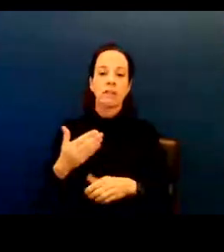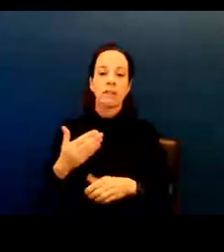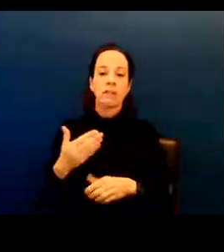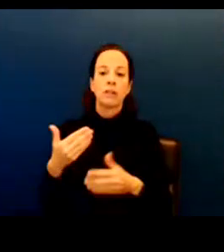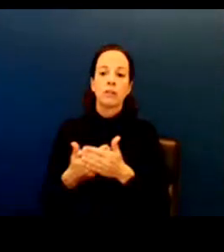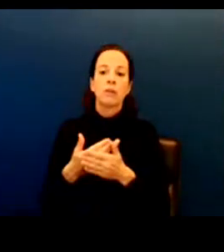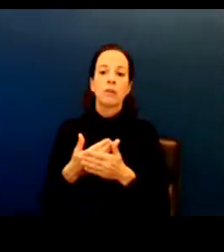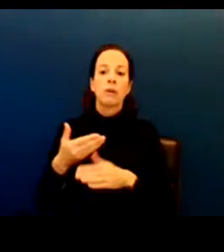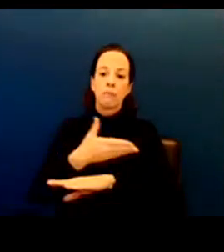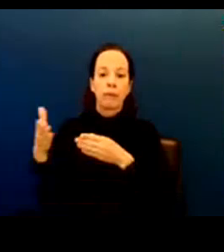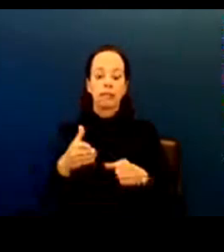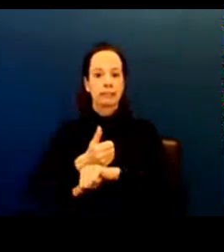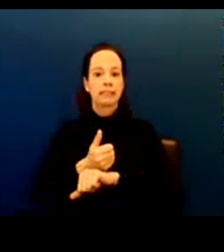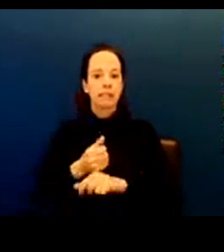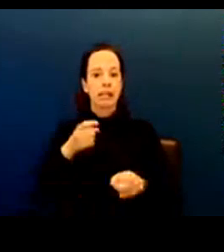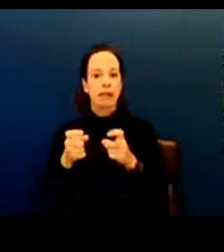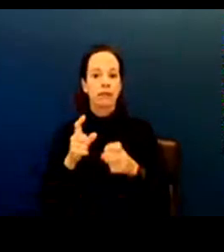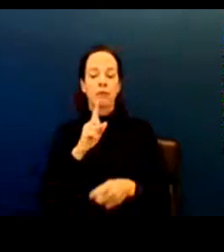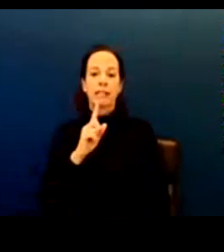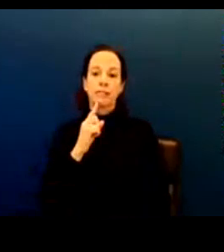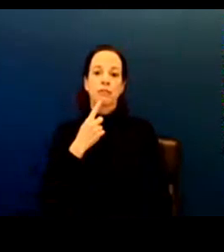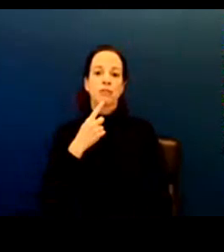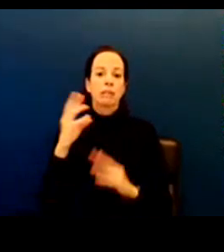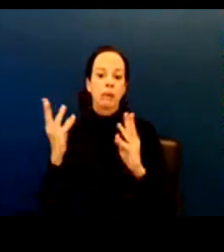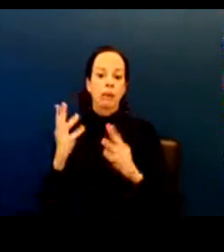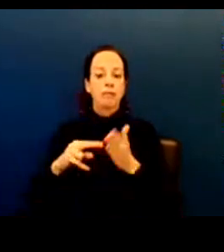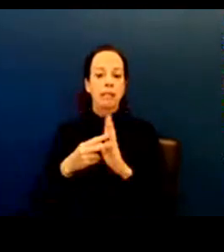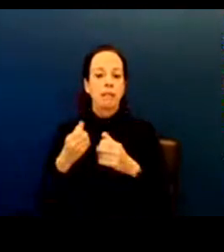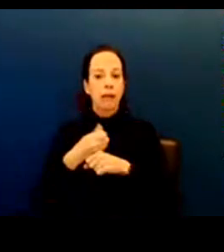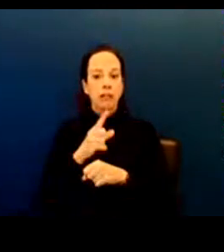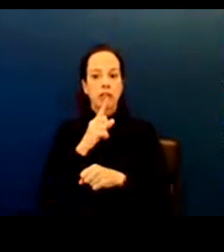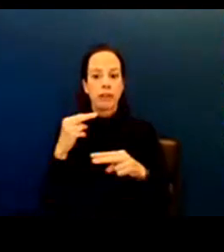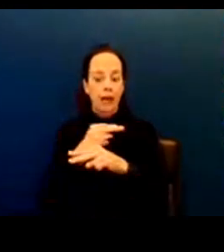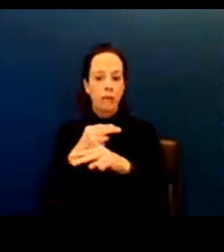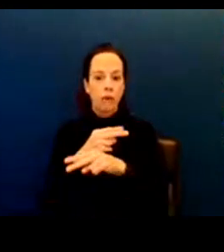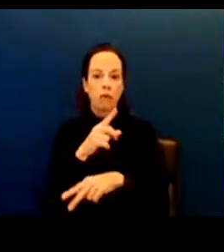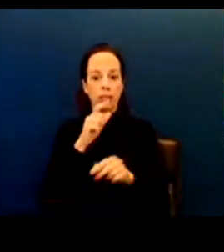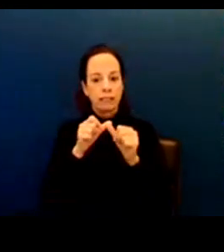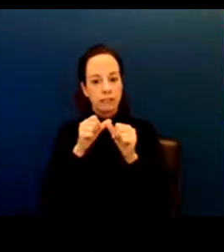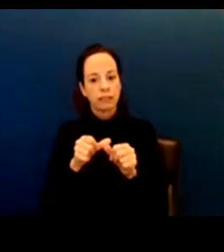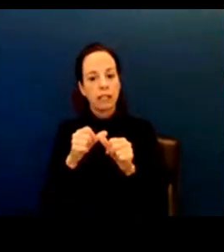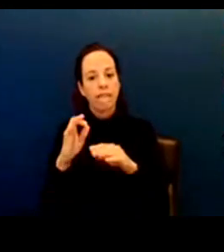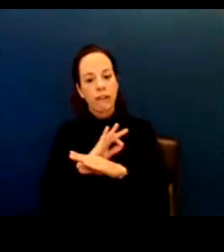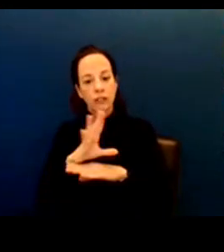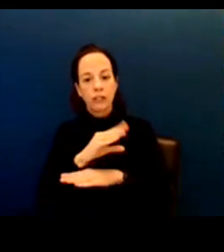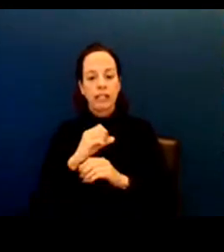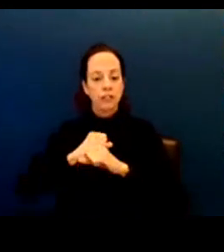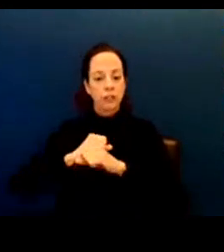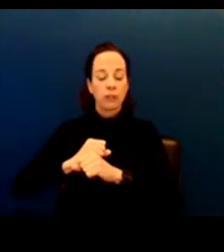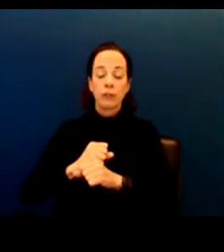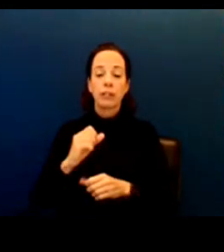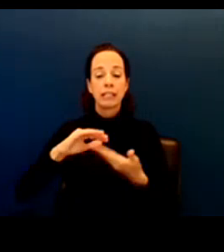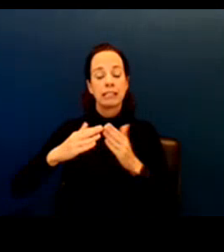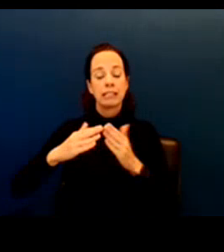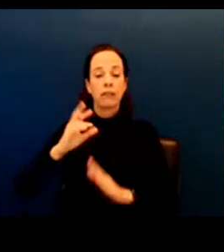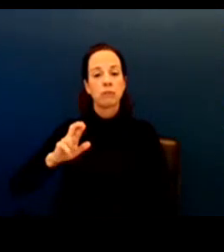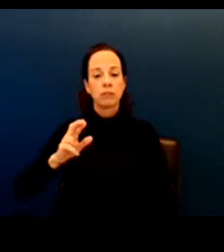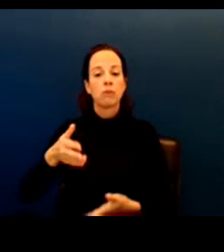weather events, ensuring that this essential roadway remains functional and secure. The City of Riverside is requesting an